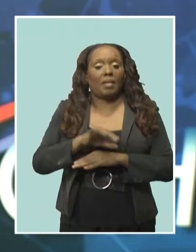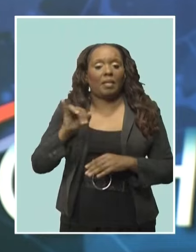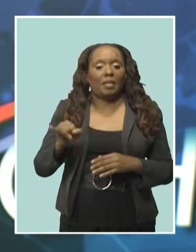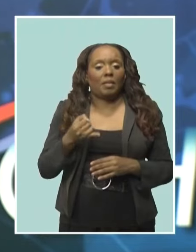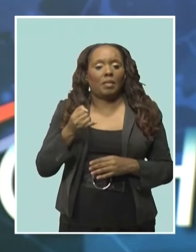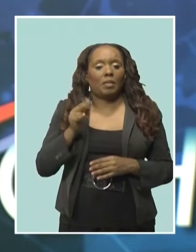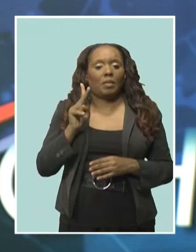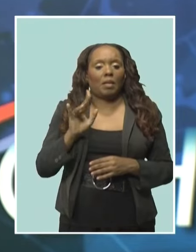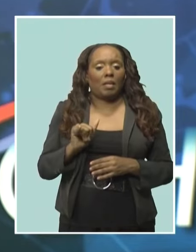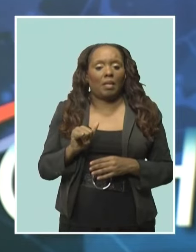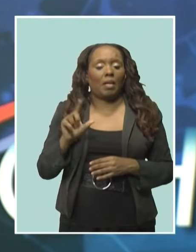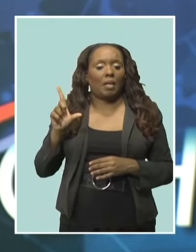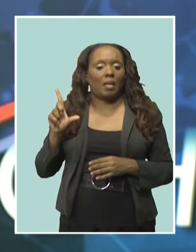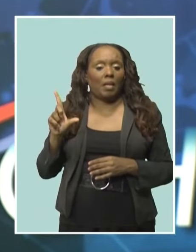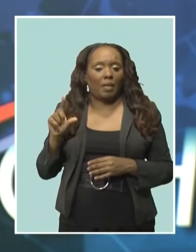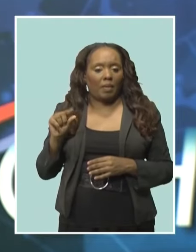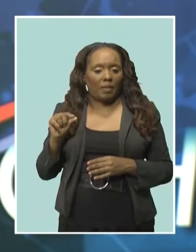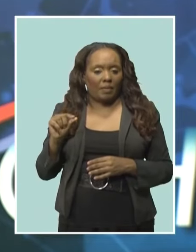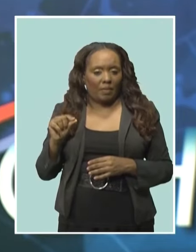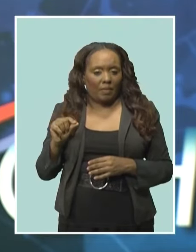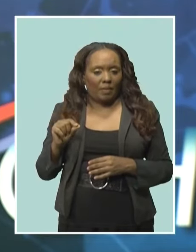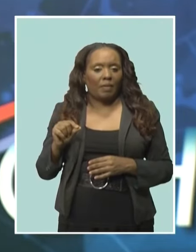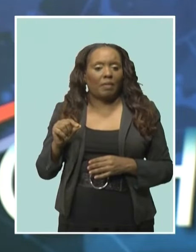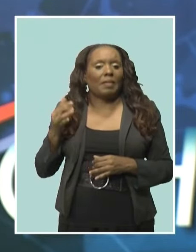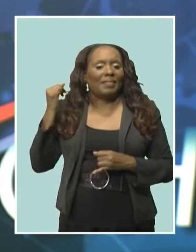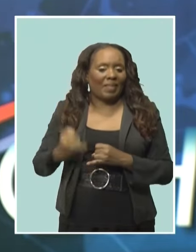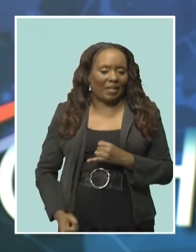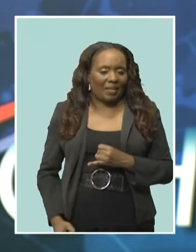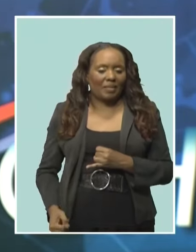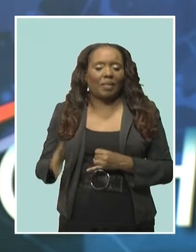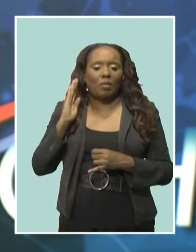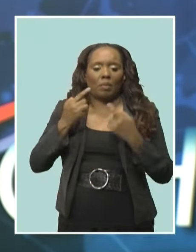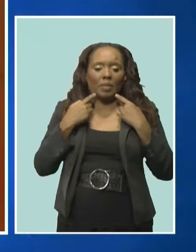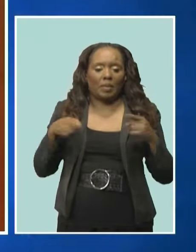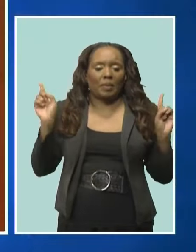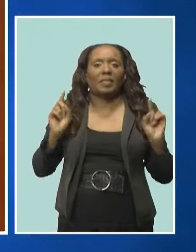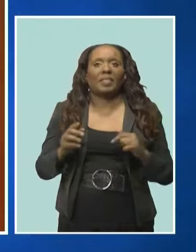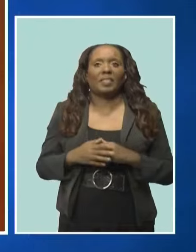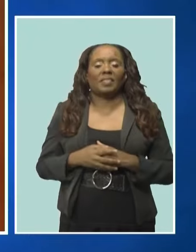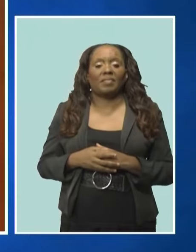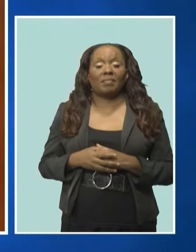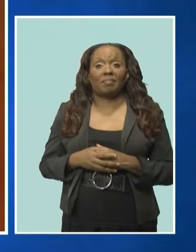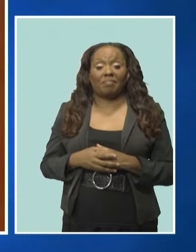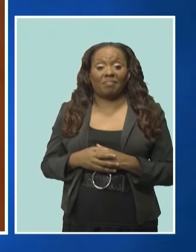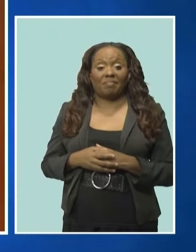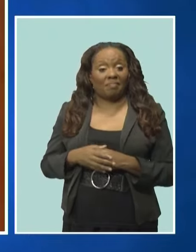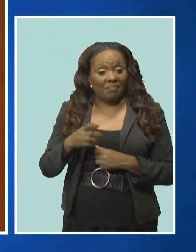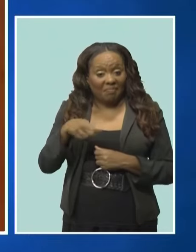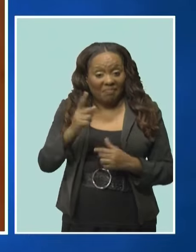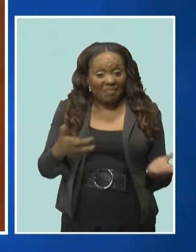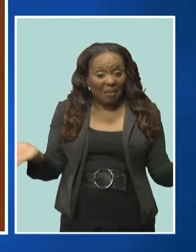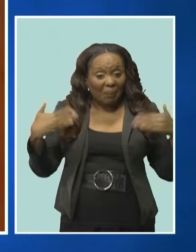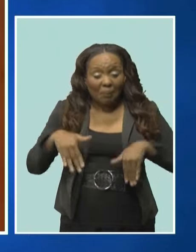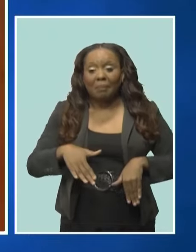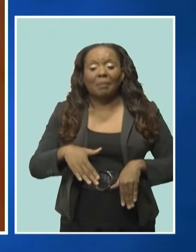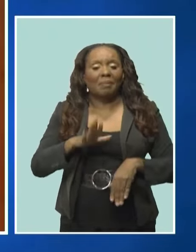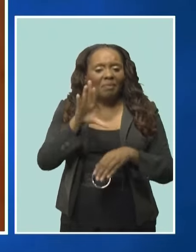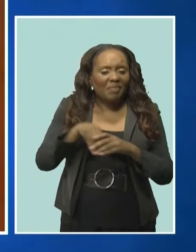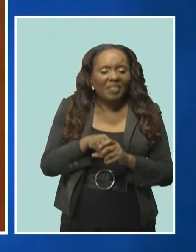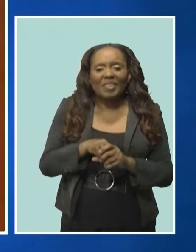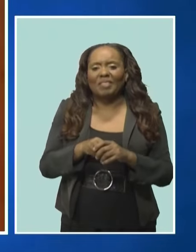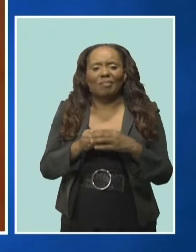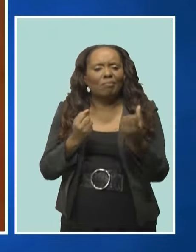of July at the National Botanical Gardens, will be announced. Come out and be a part of this,